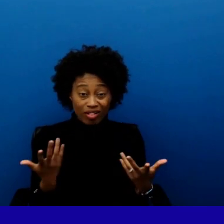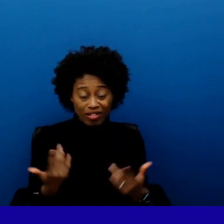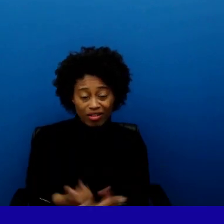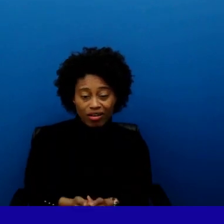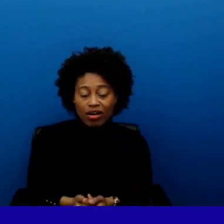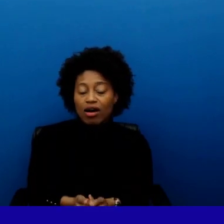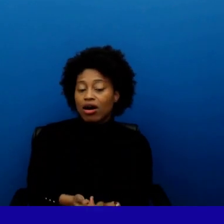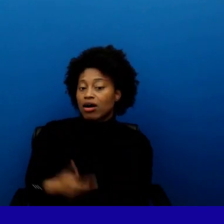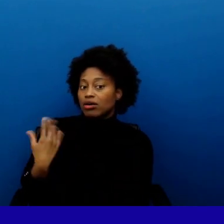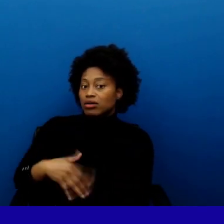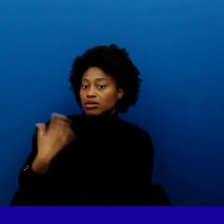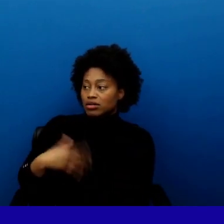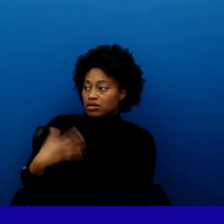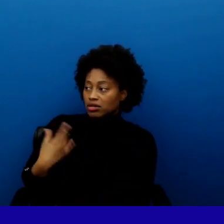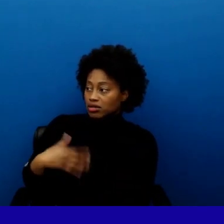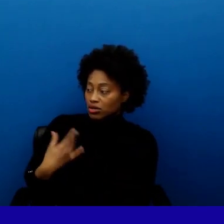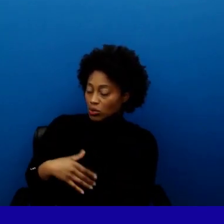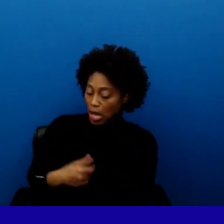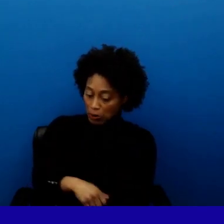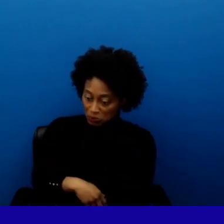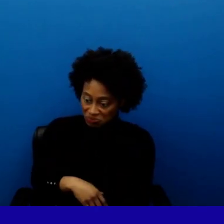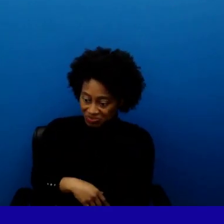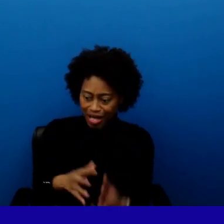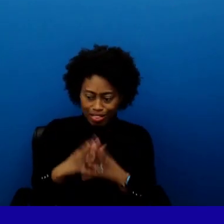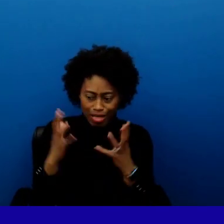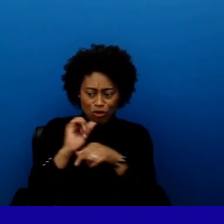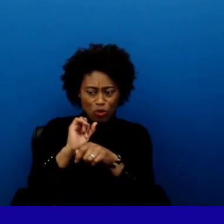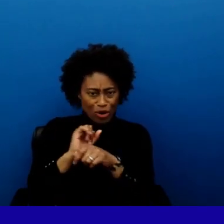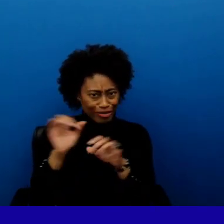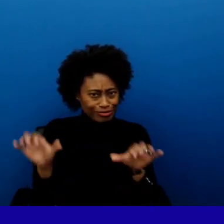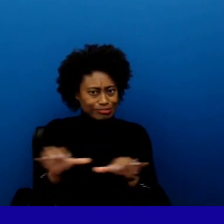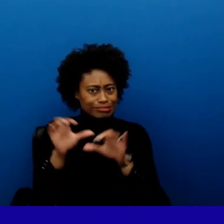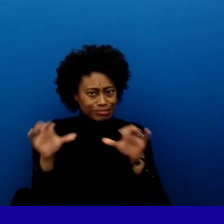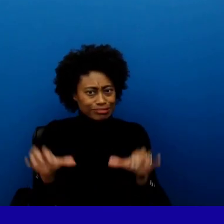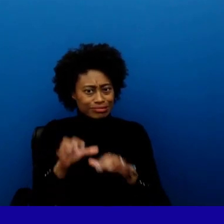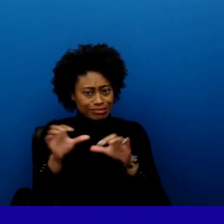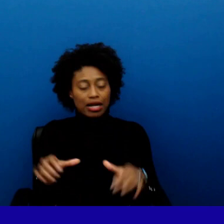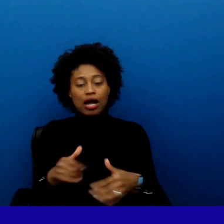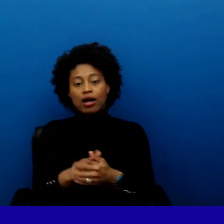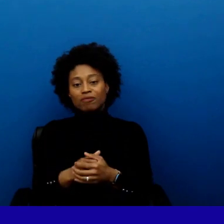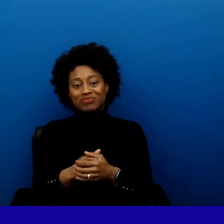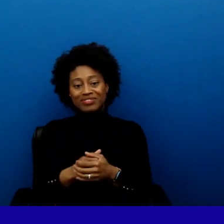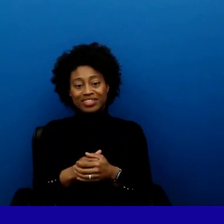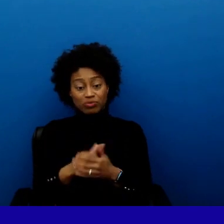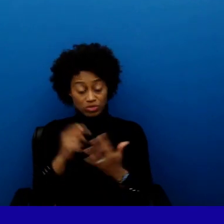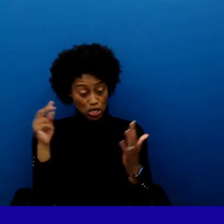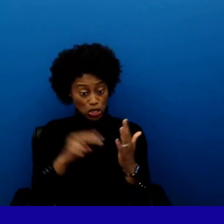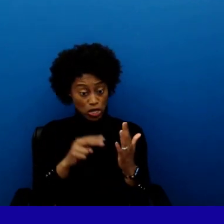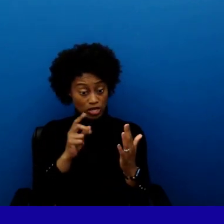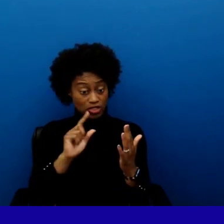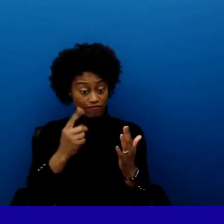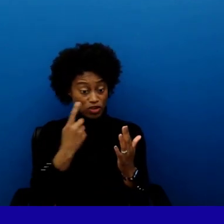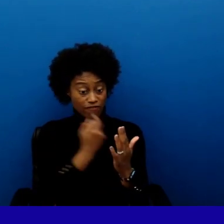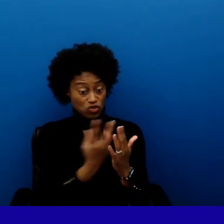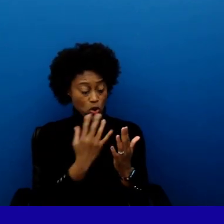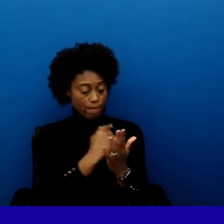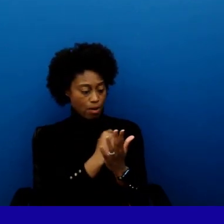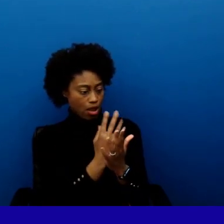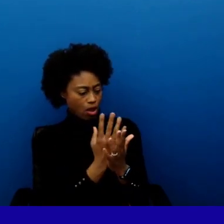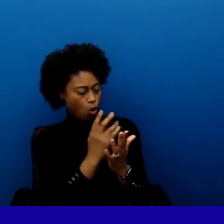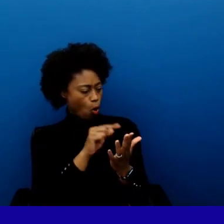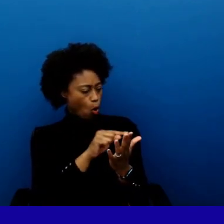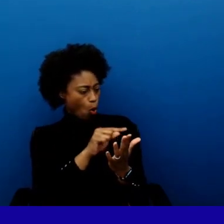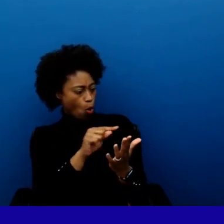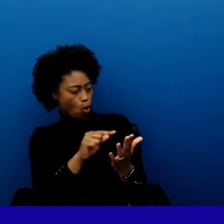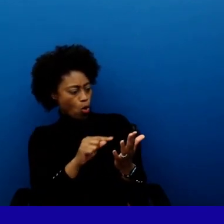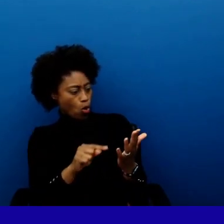So, well, it's obvious that there's a lot of work has been done. I'm Hmm. telling you, all you have to do is look at the first few pages, and I'm like, I